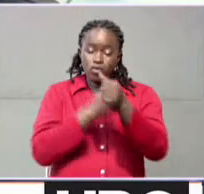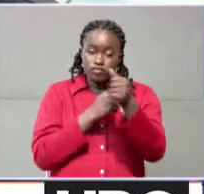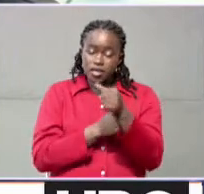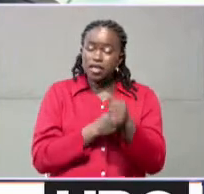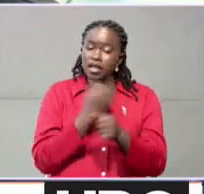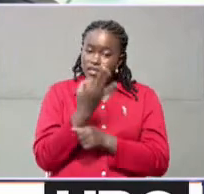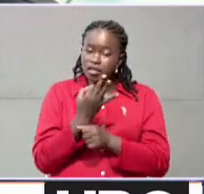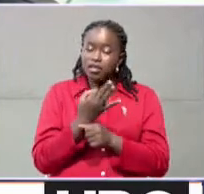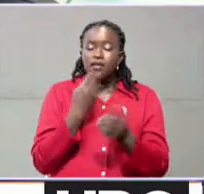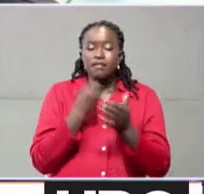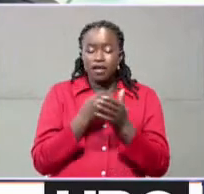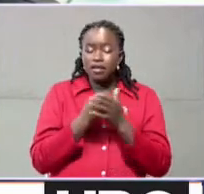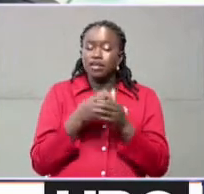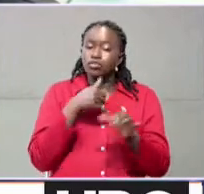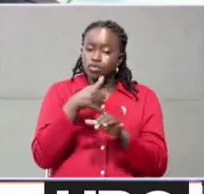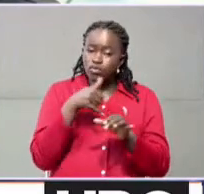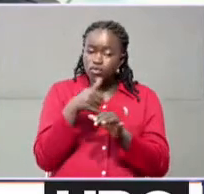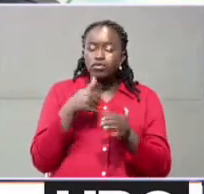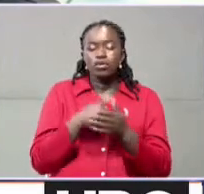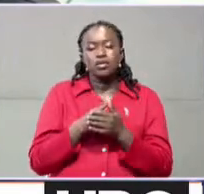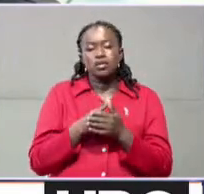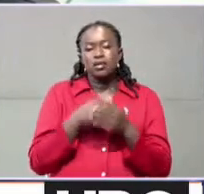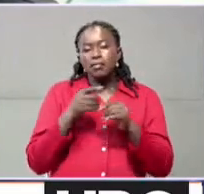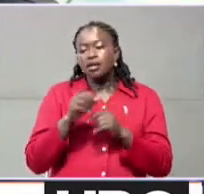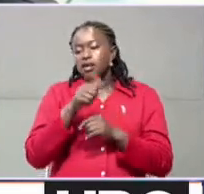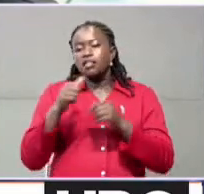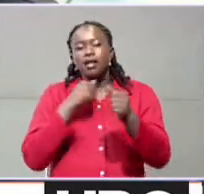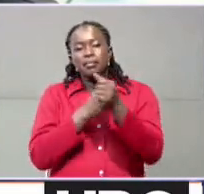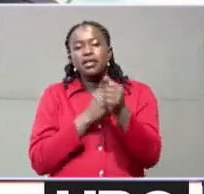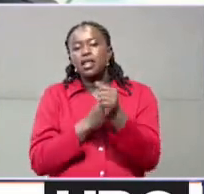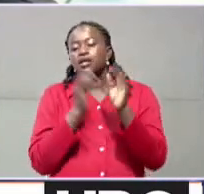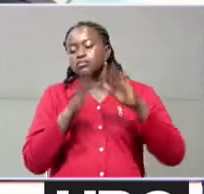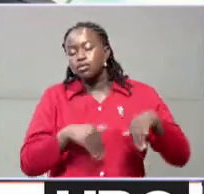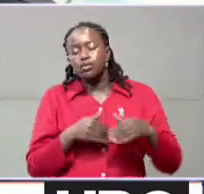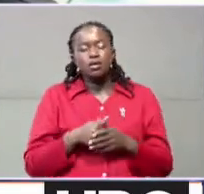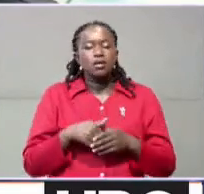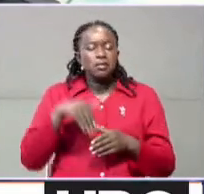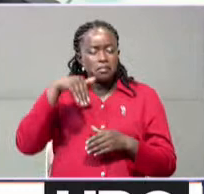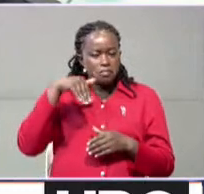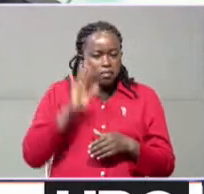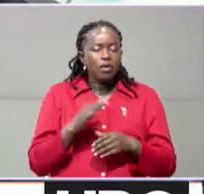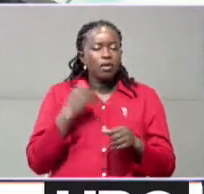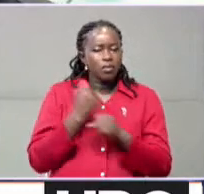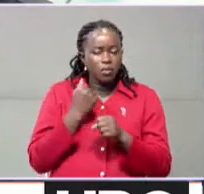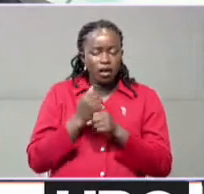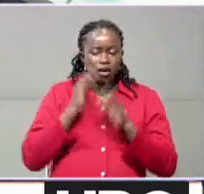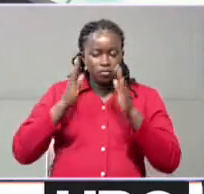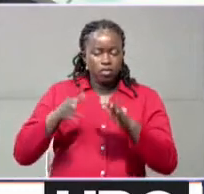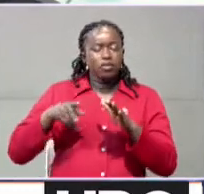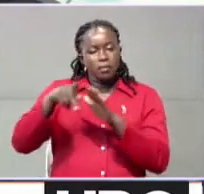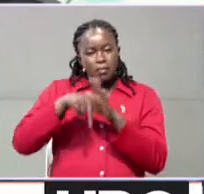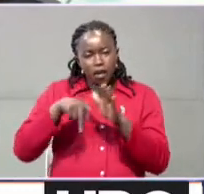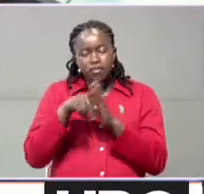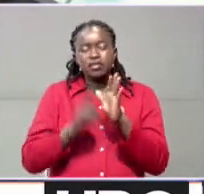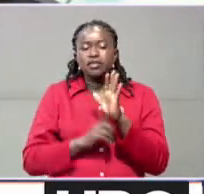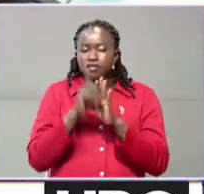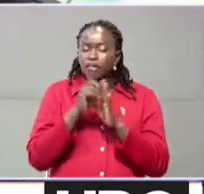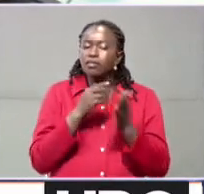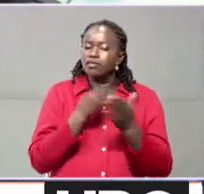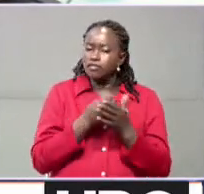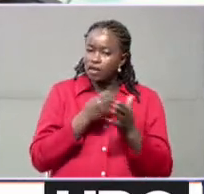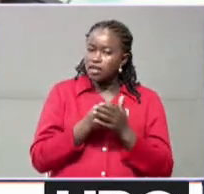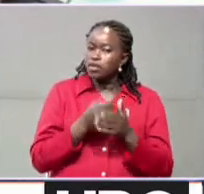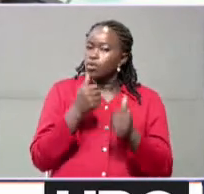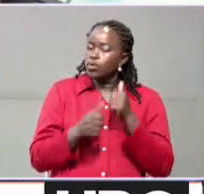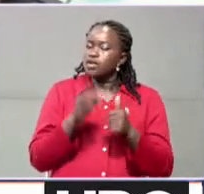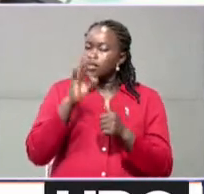on financial inclusion at the expense of other pillars a lot of effort has been put on the paris revolving fund which is the third